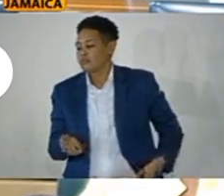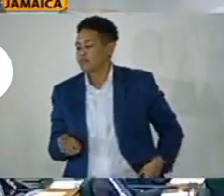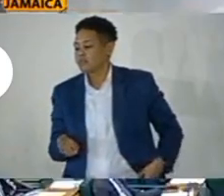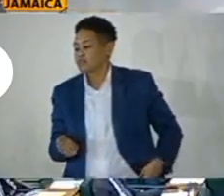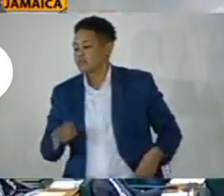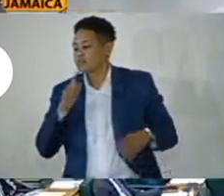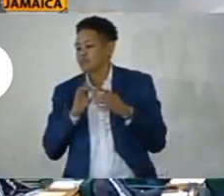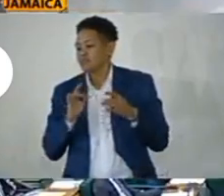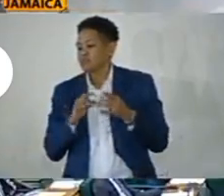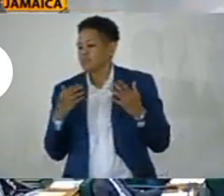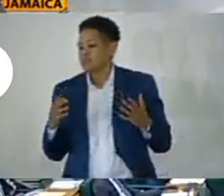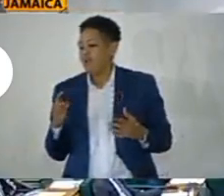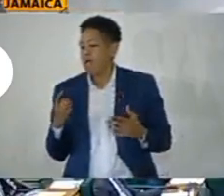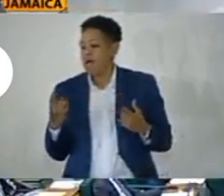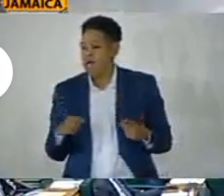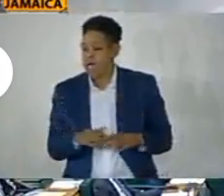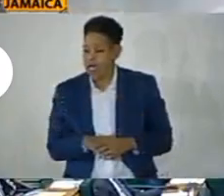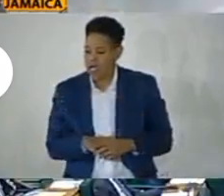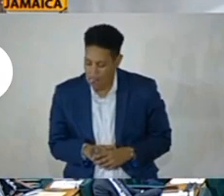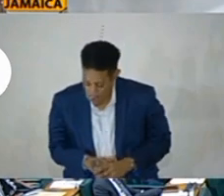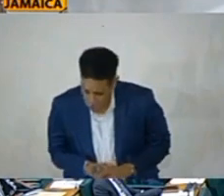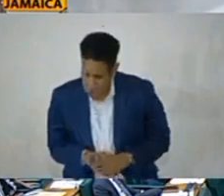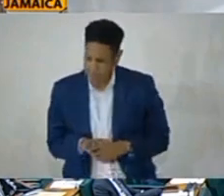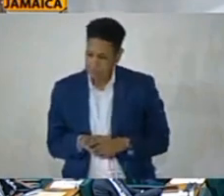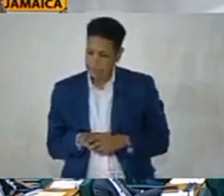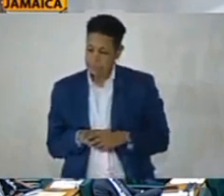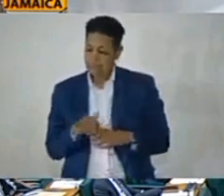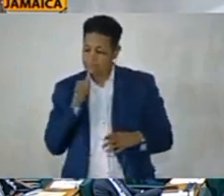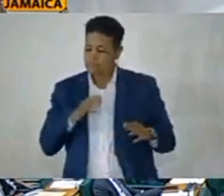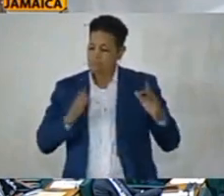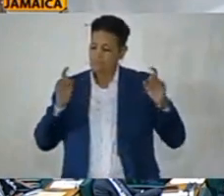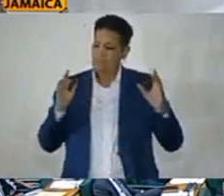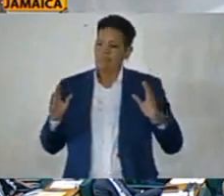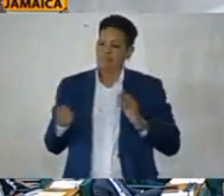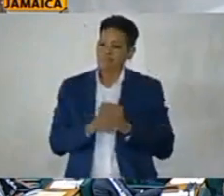Okay. We're recommitting. Madam Speaker, as...